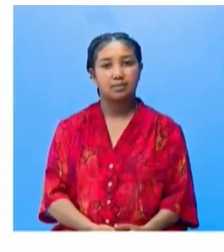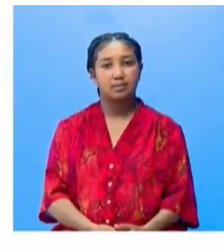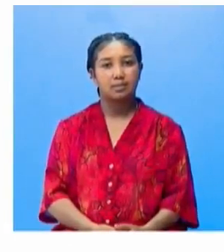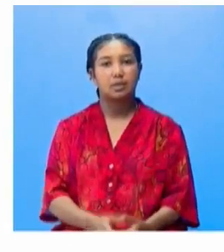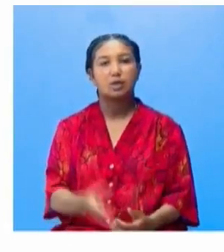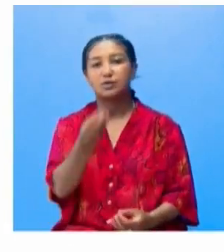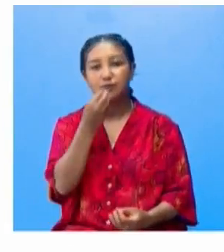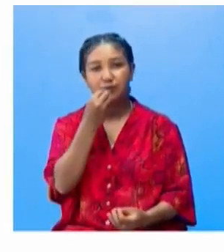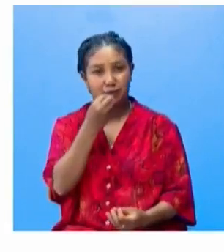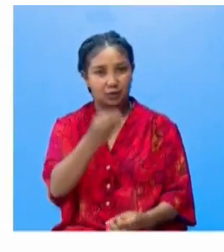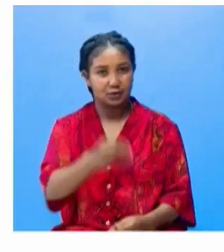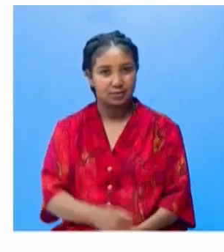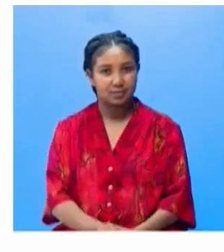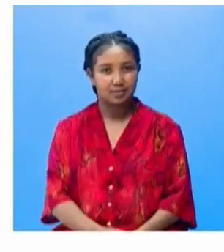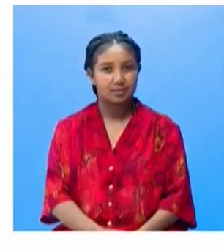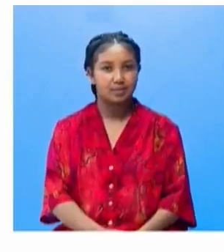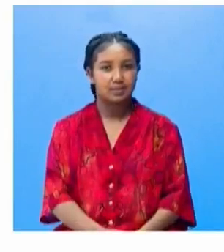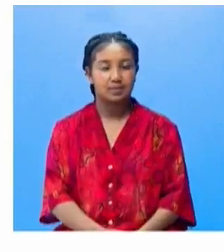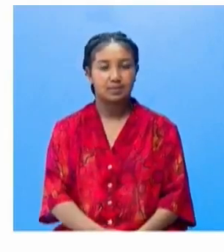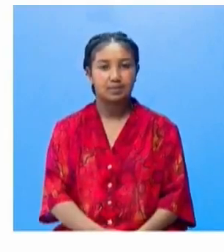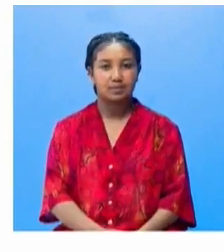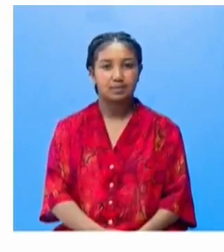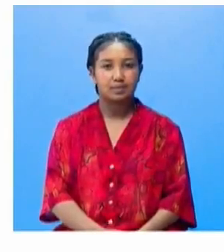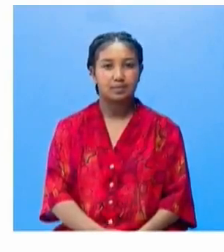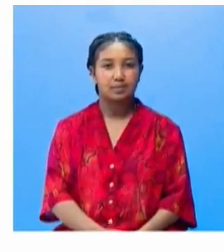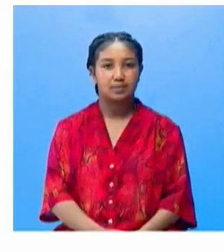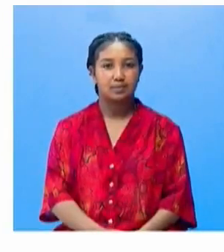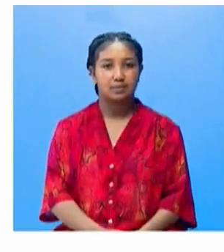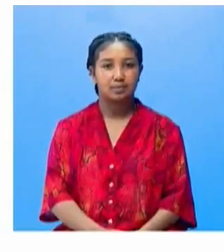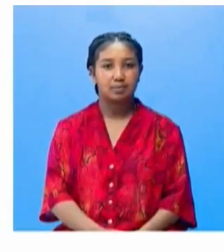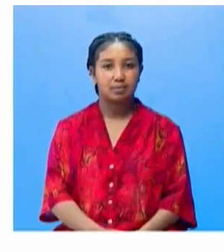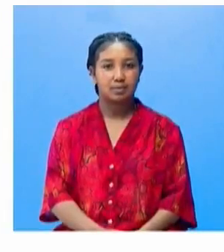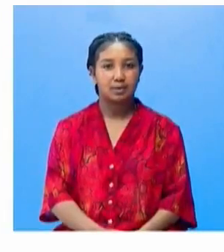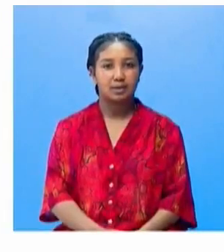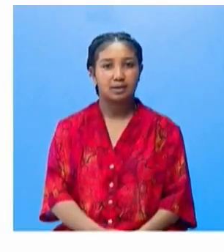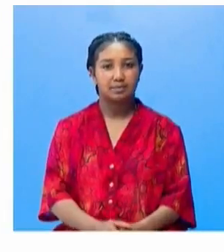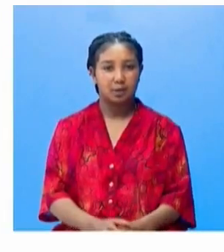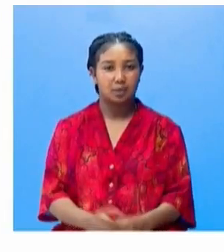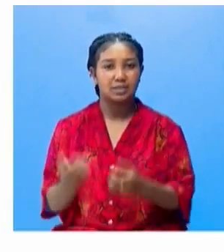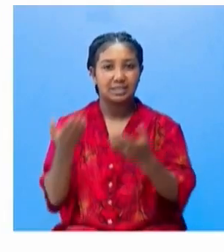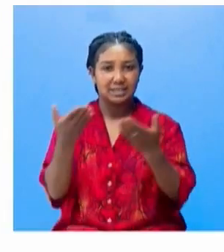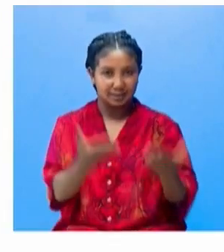the food? The food served